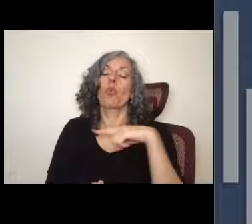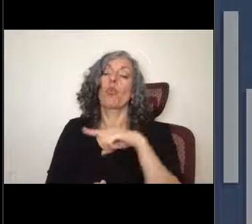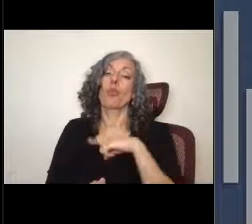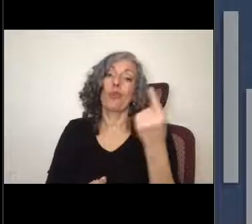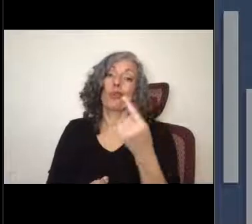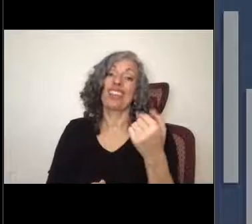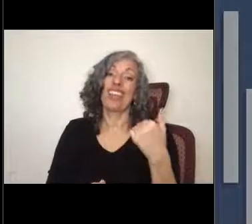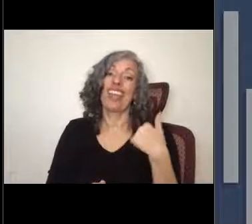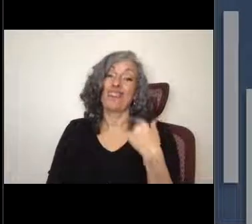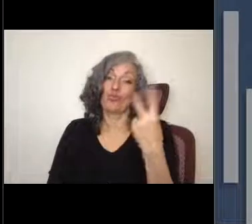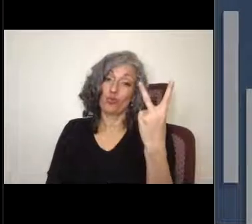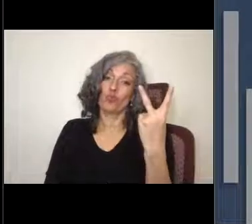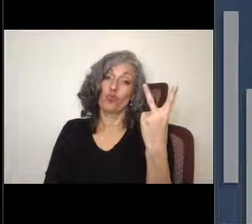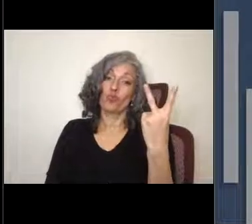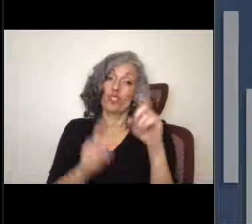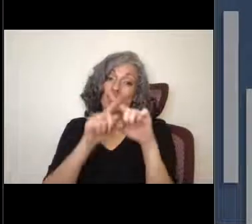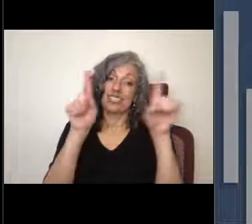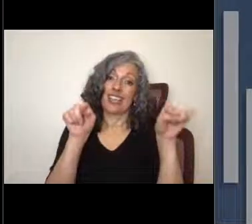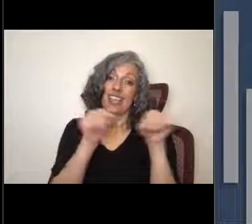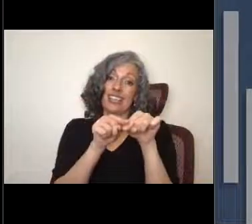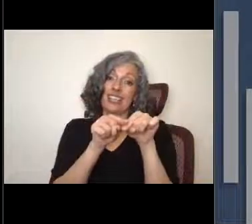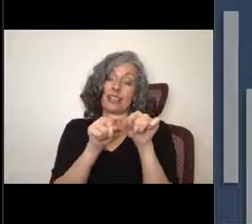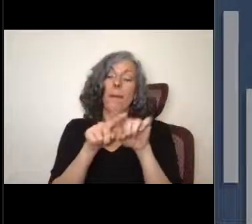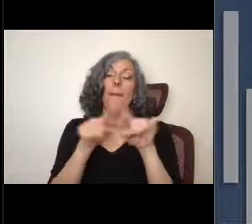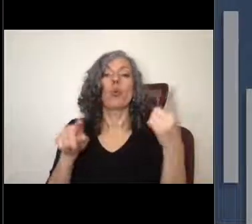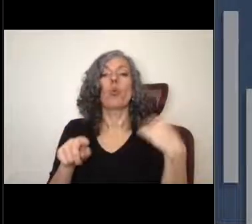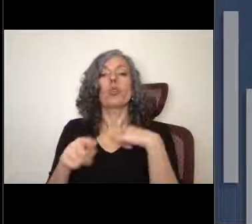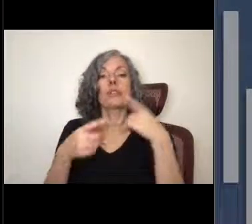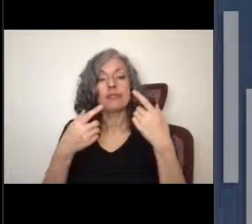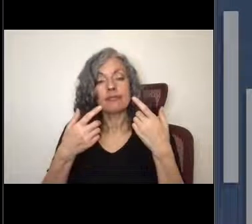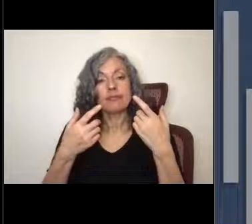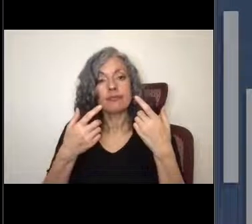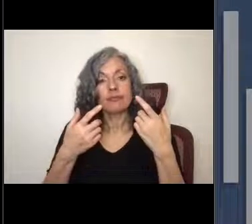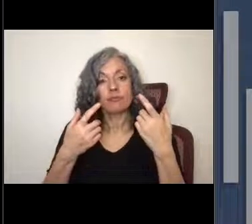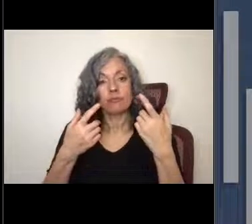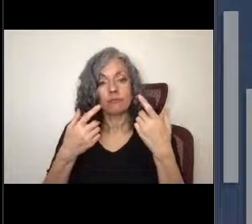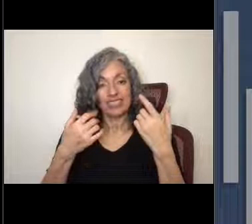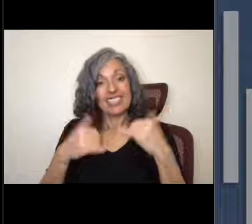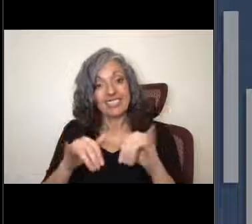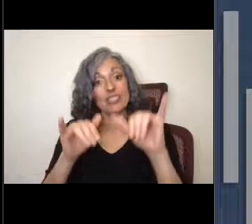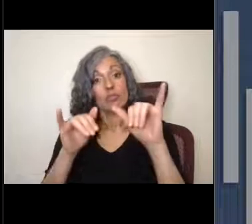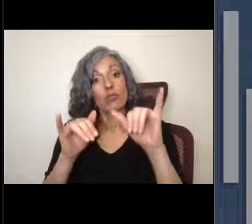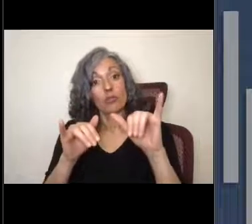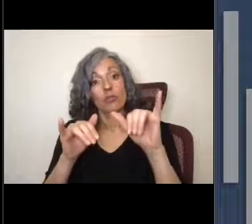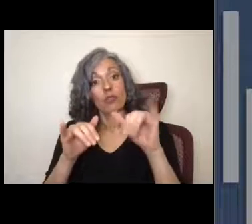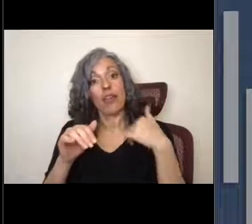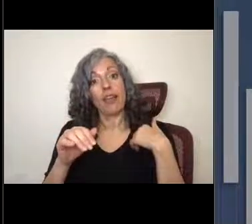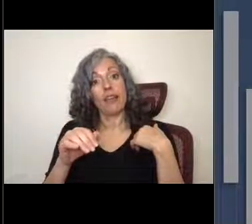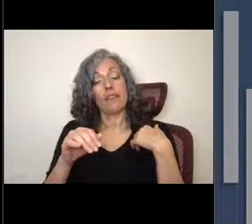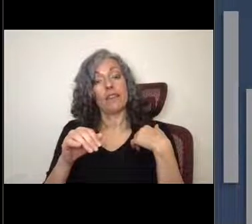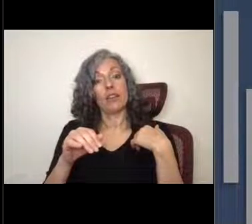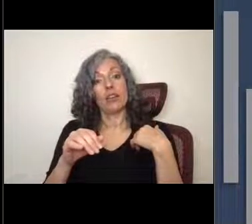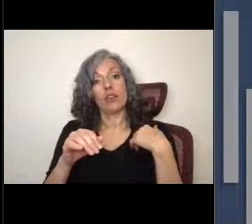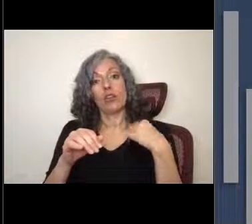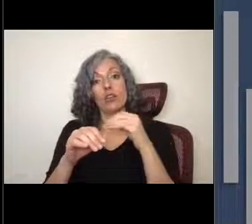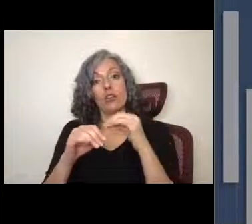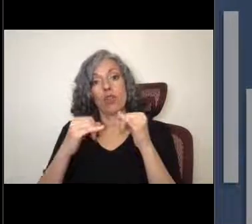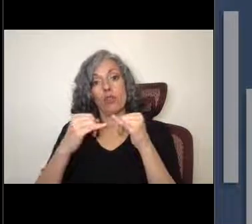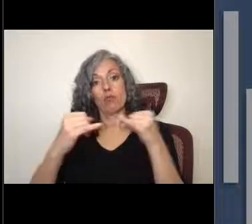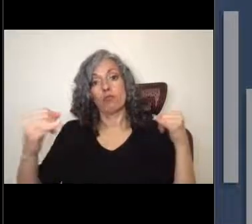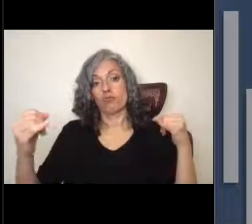be putting up 2 signs. However, we're still putting in the wireless detection systems, so